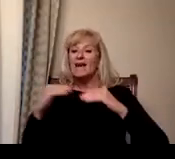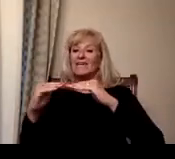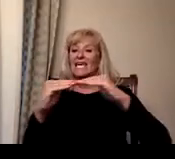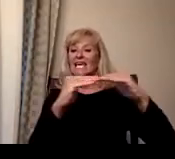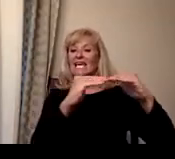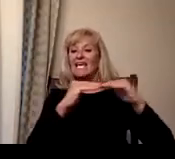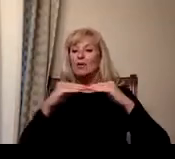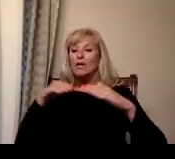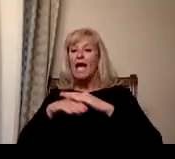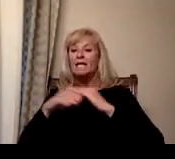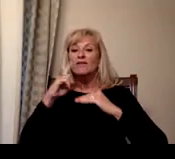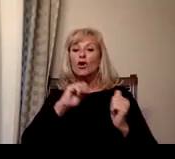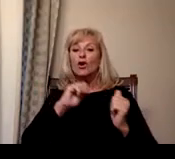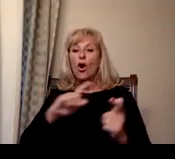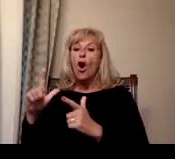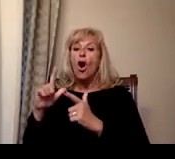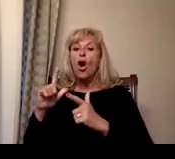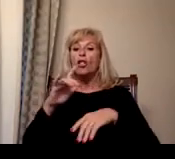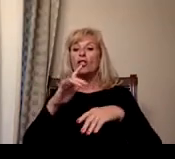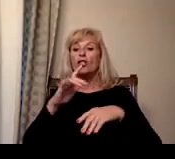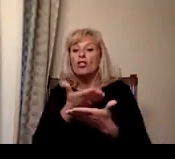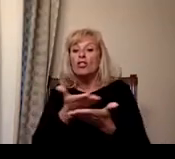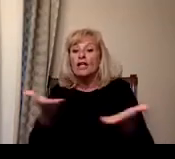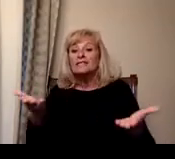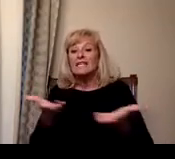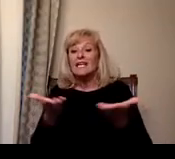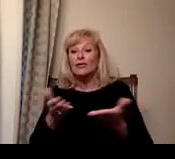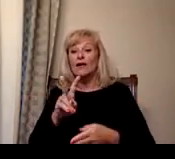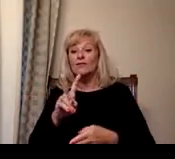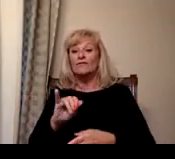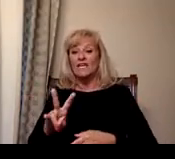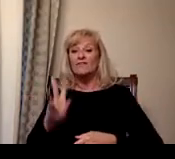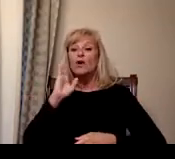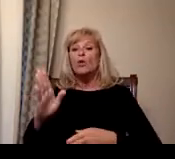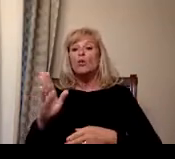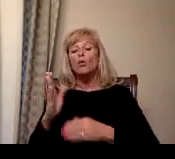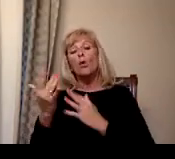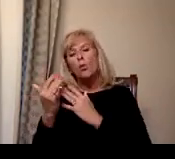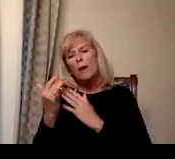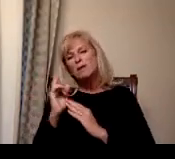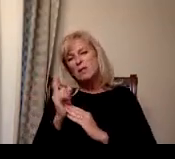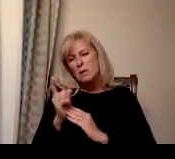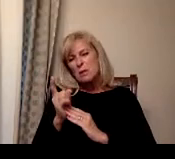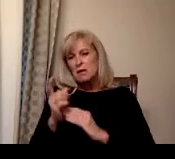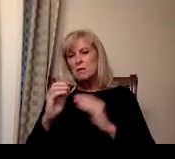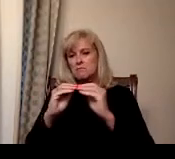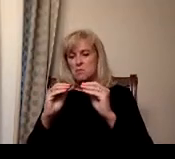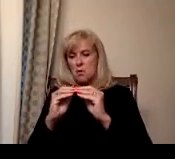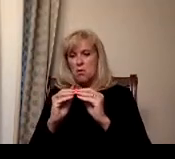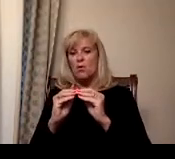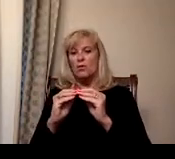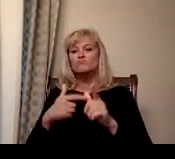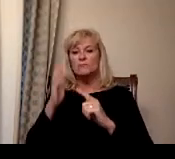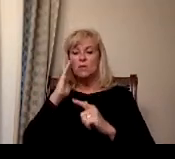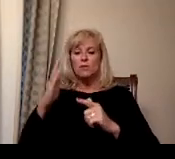the resources here at ViiV. So we are going to wait another minute or so before we get started,